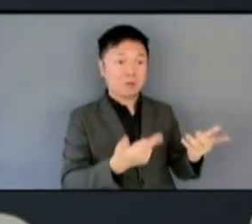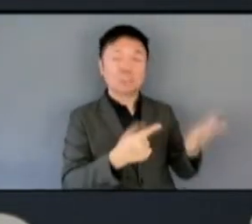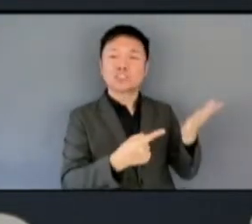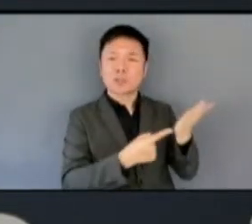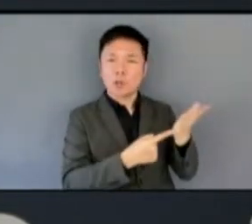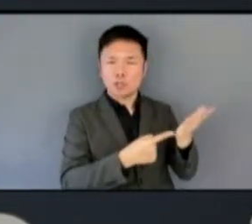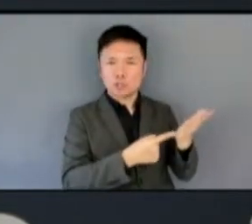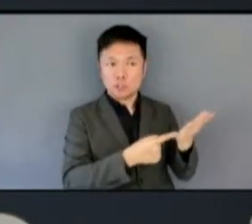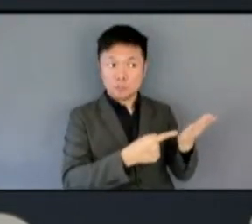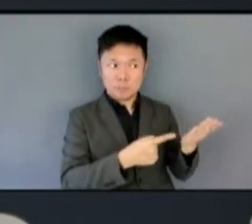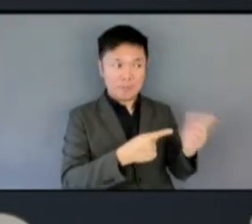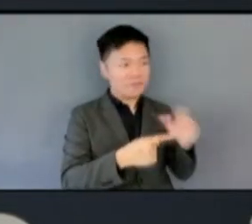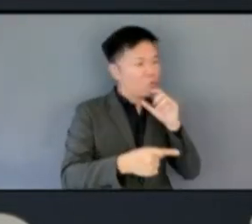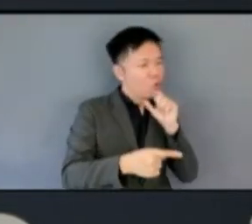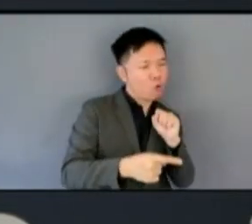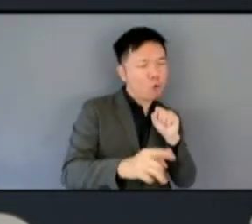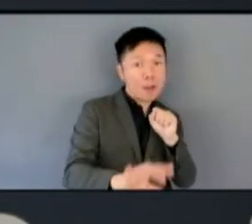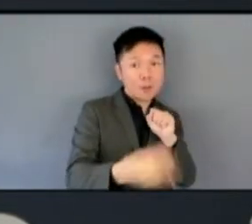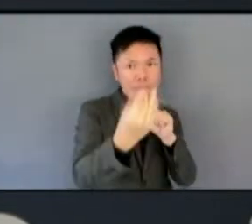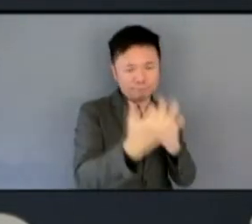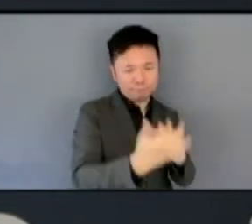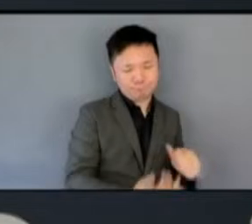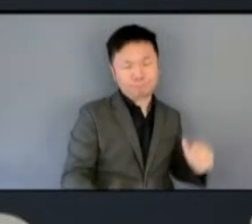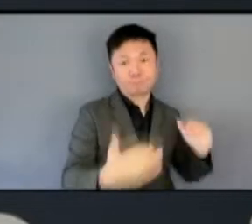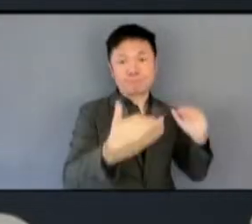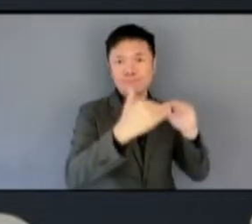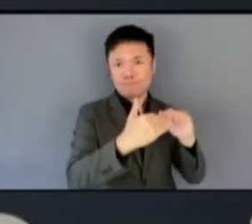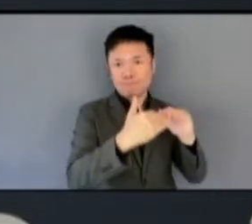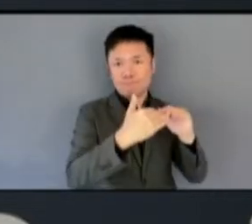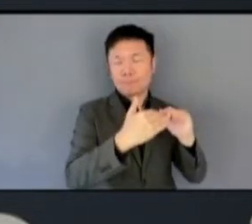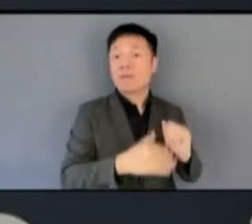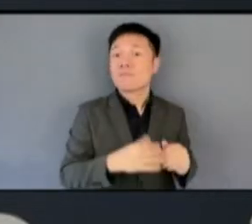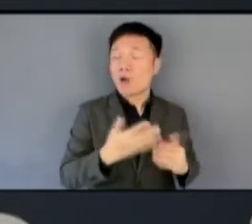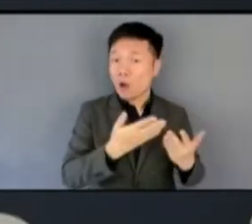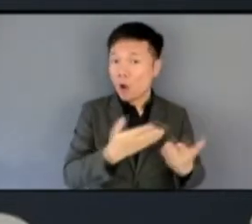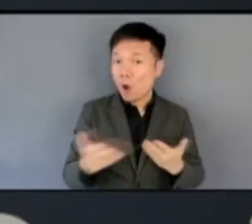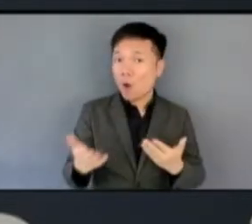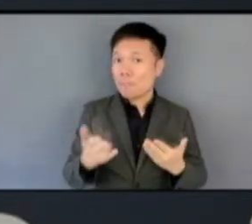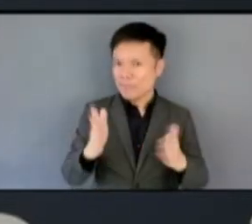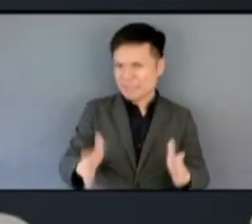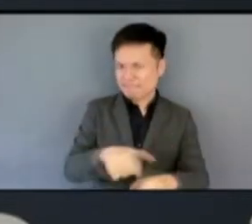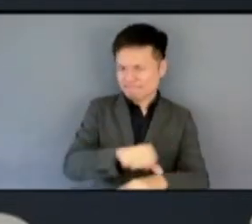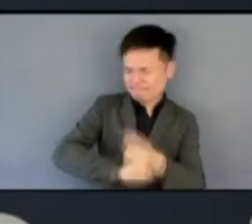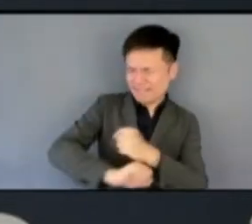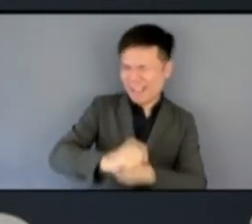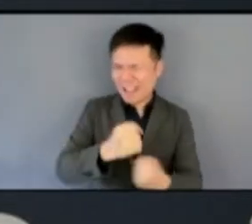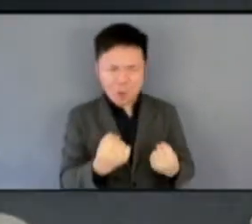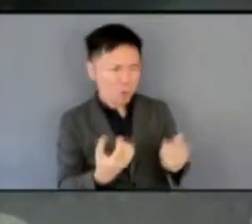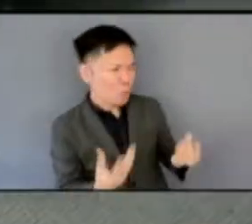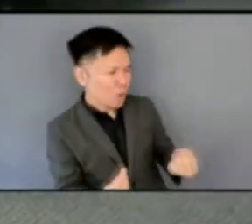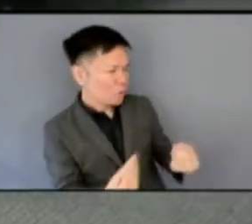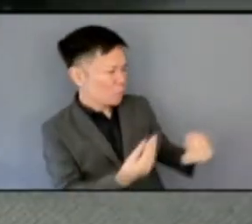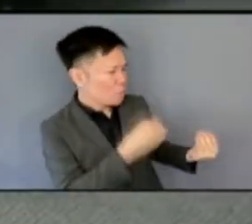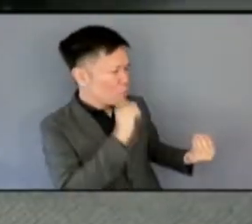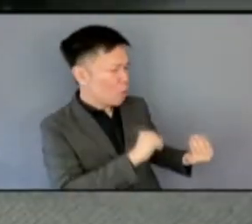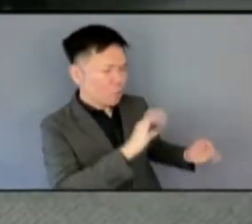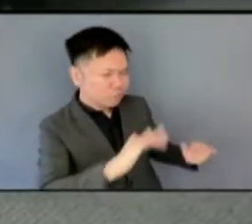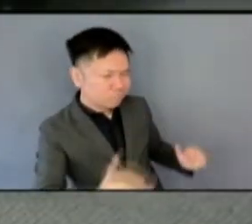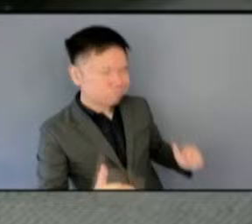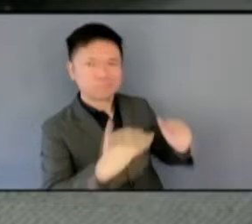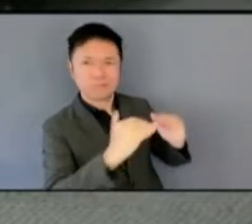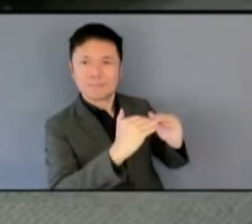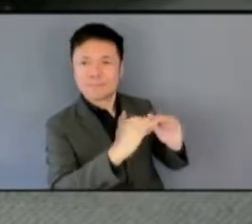addressed very quickly, urgently, and for that, all stakeholders need to come into play. Thank you. Thank you very much,